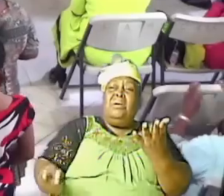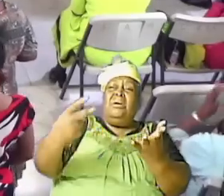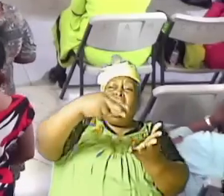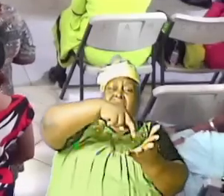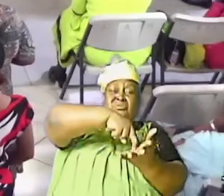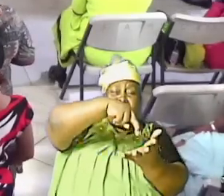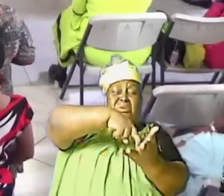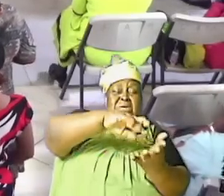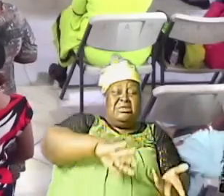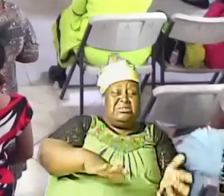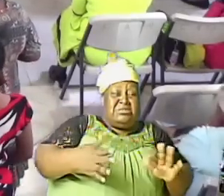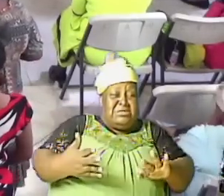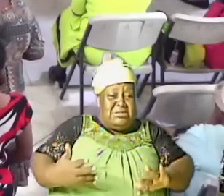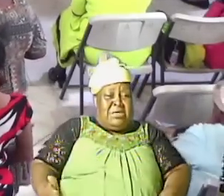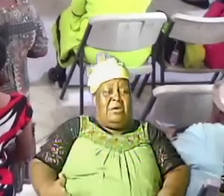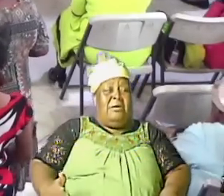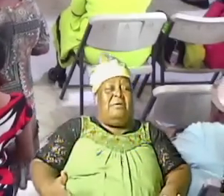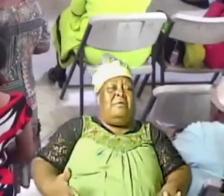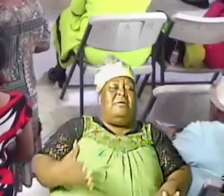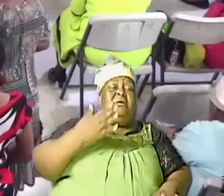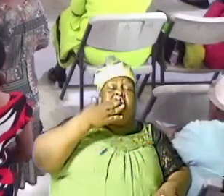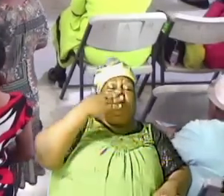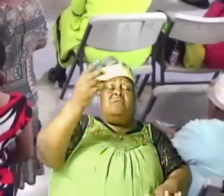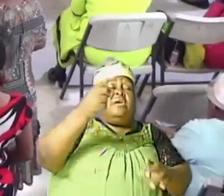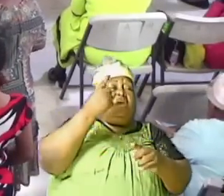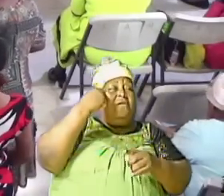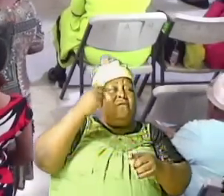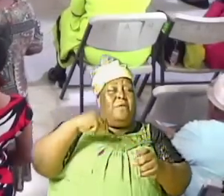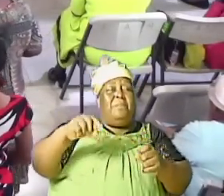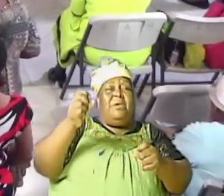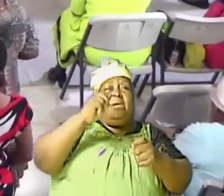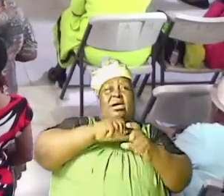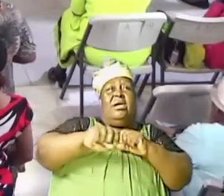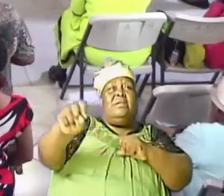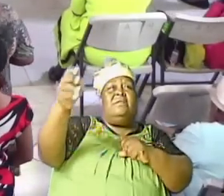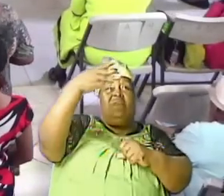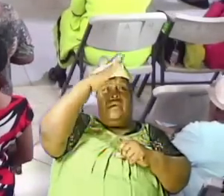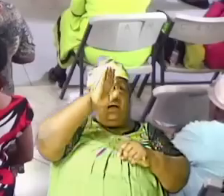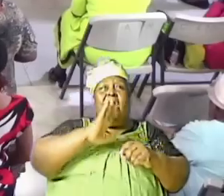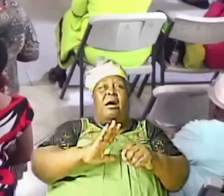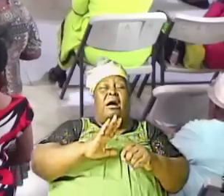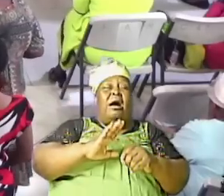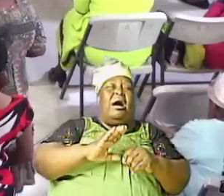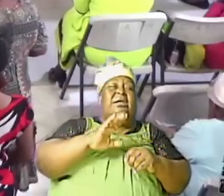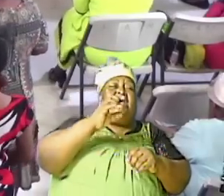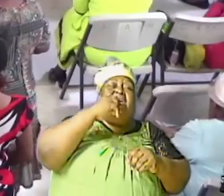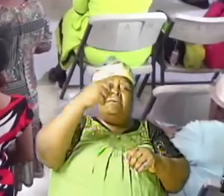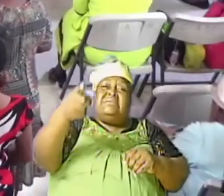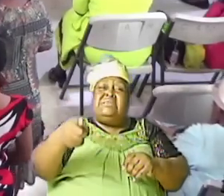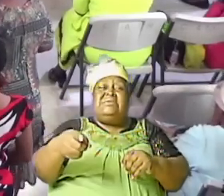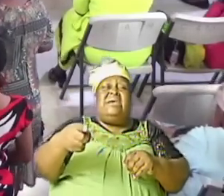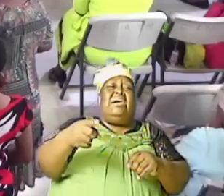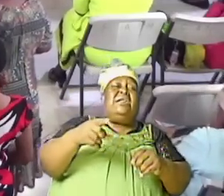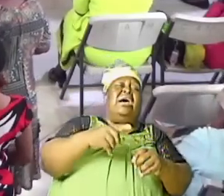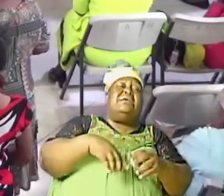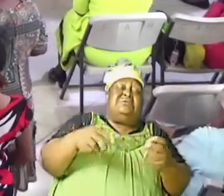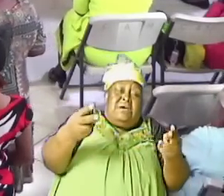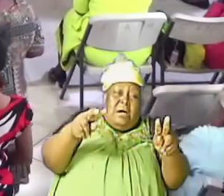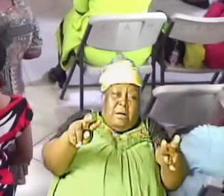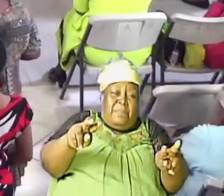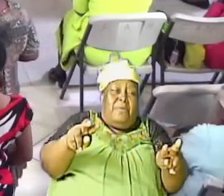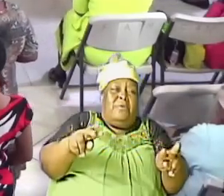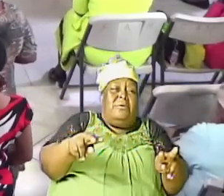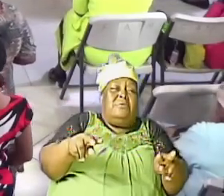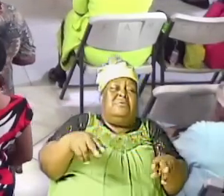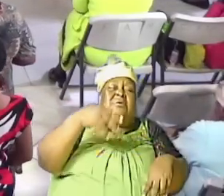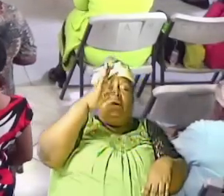are in coma. Mighty God, we thank you for being, Lord God, the God that has set and declare and set some things, God. God, you know how